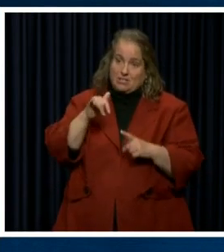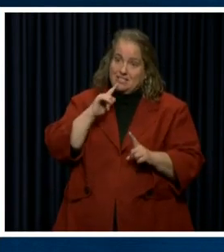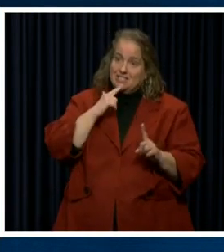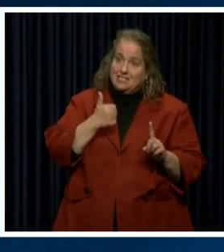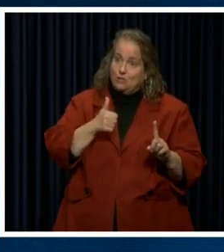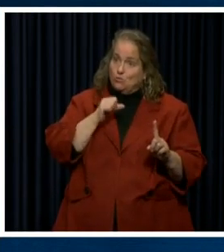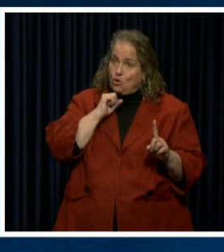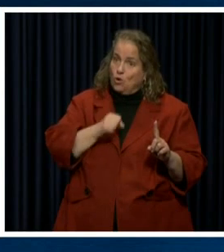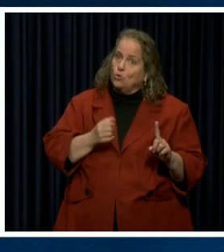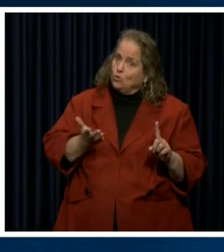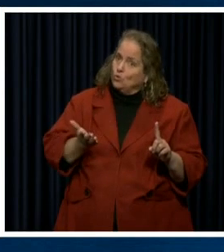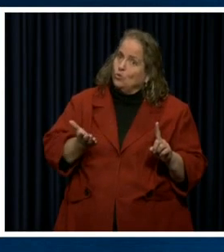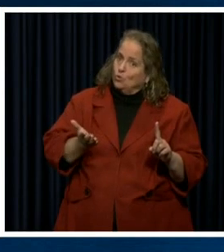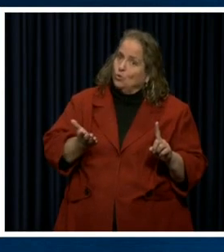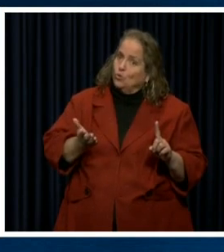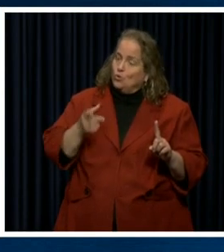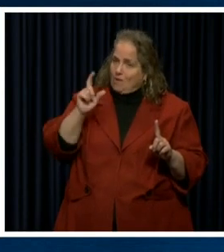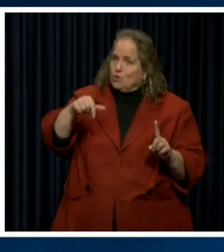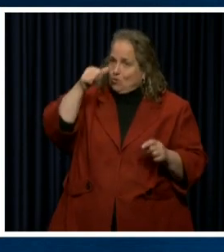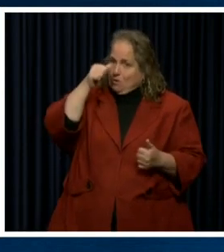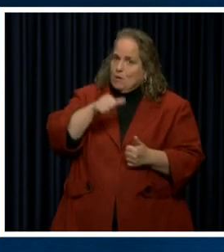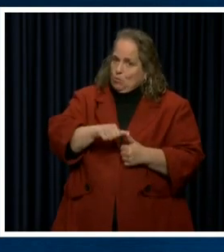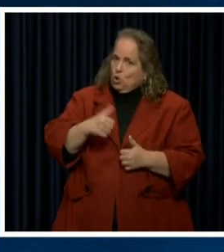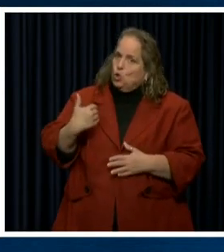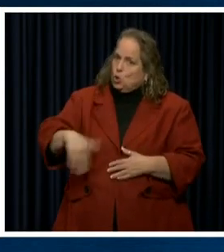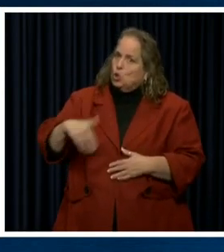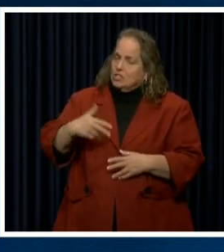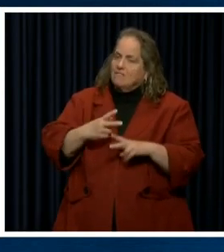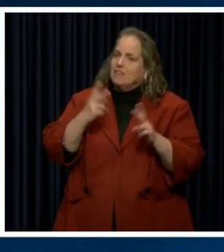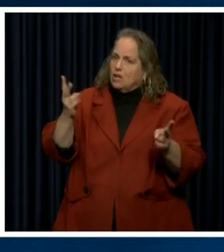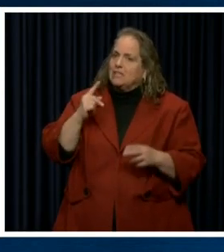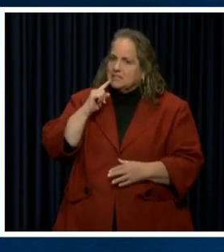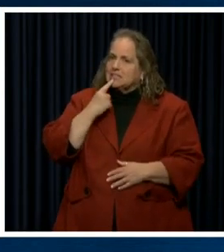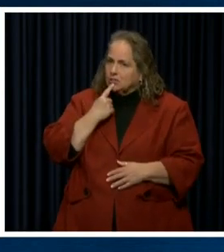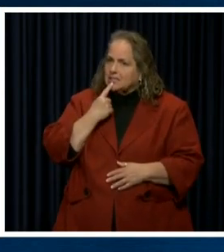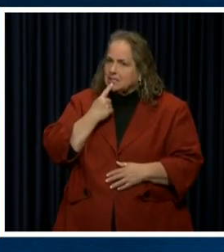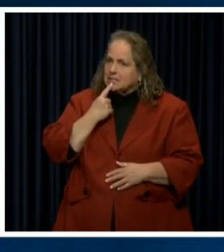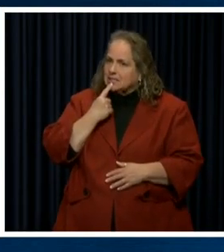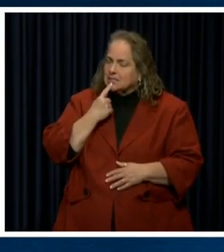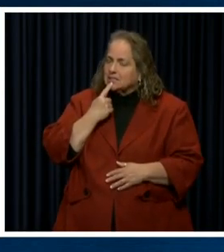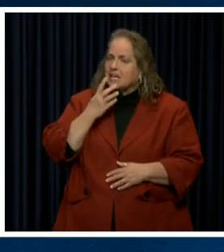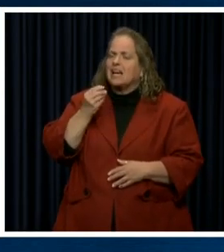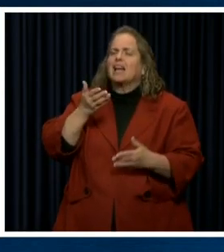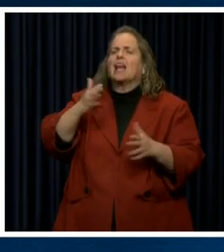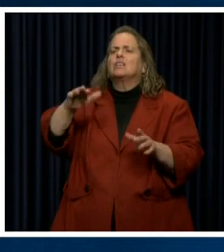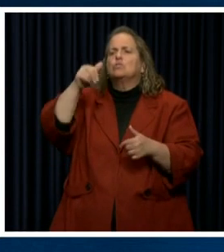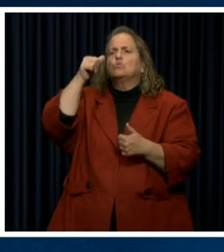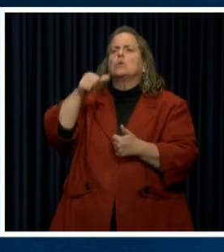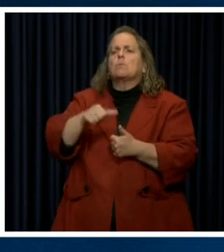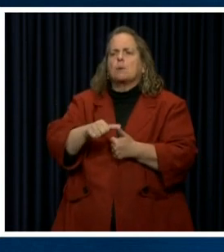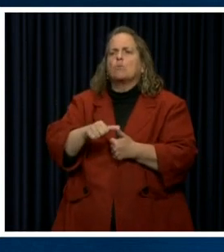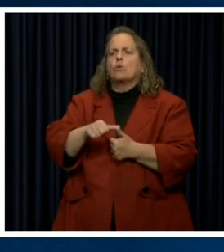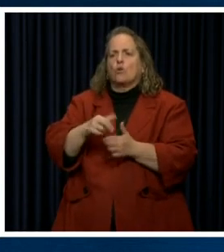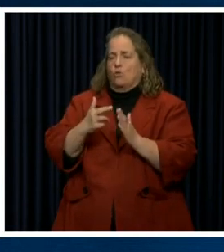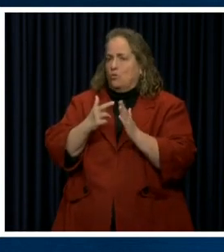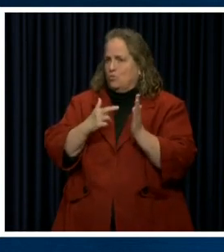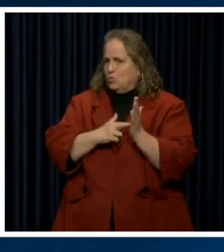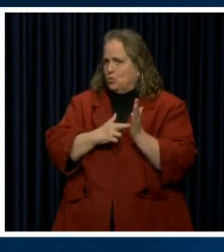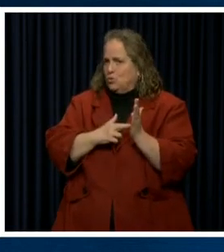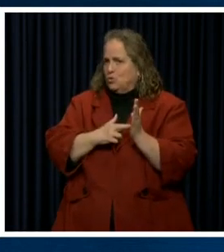now, we all ought to remember that it's very, very serious. And let's remember the